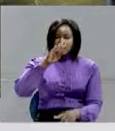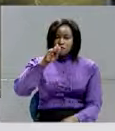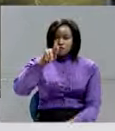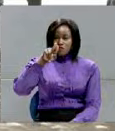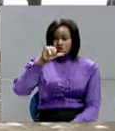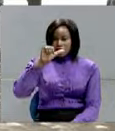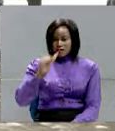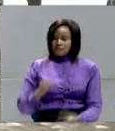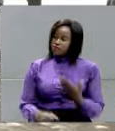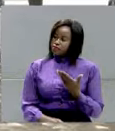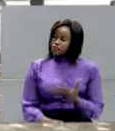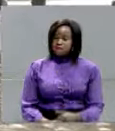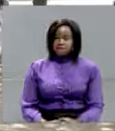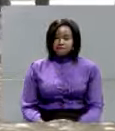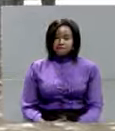reports.